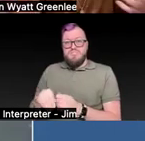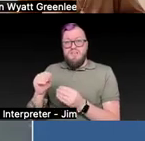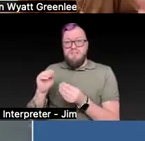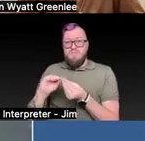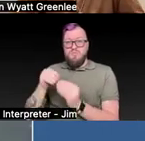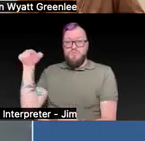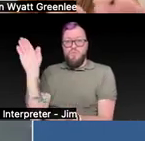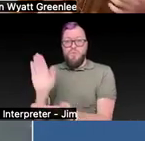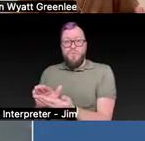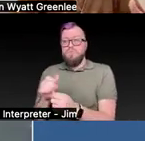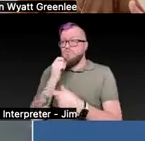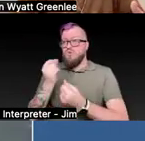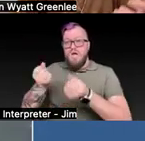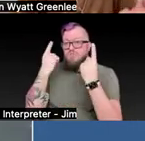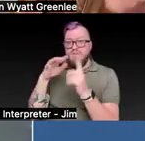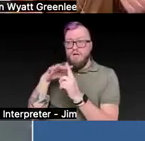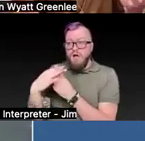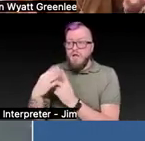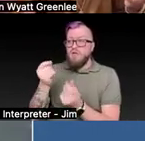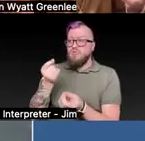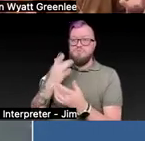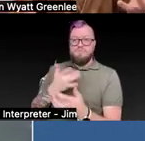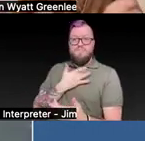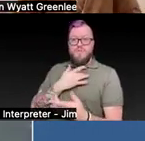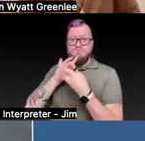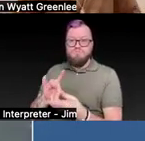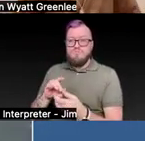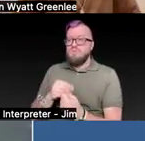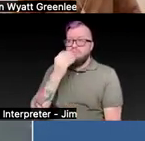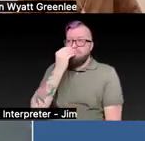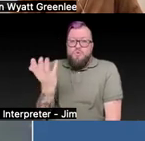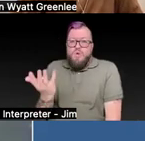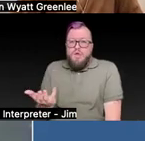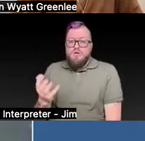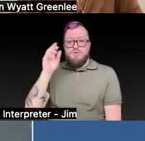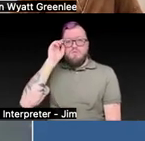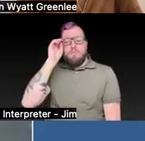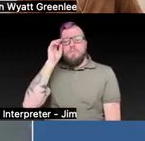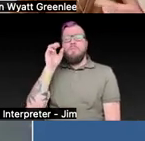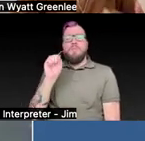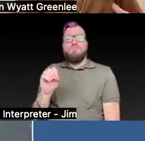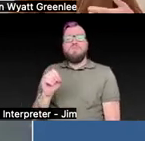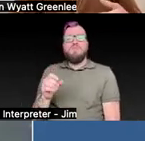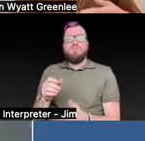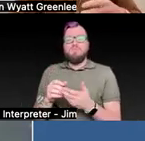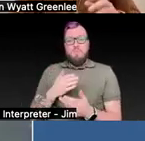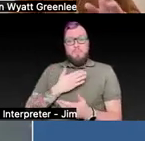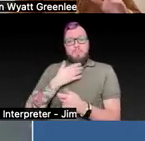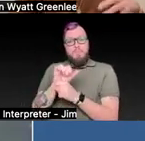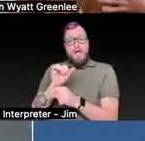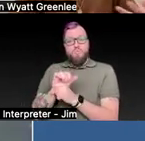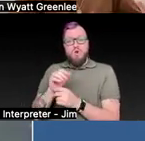understand the context, if they don't have any connection to eels, why should I really care? And so a lot of what the work that I do involves